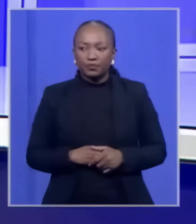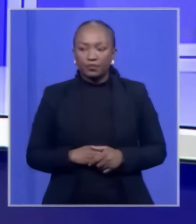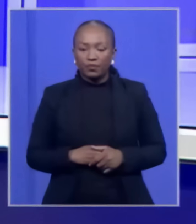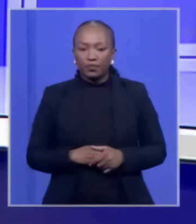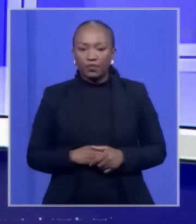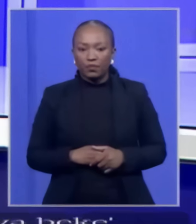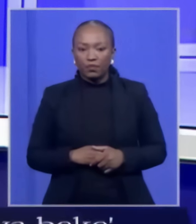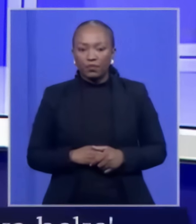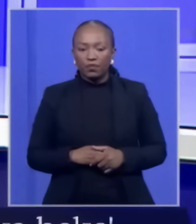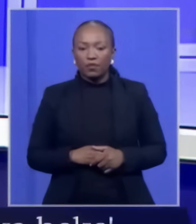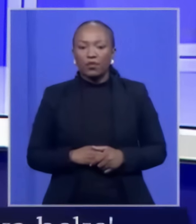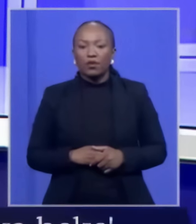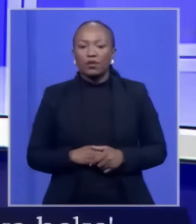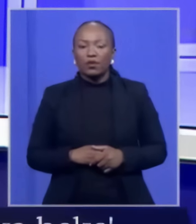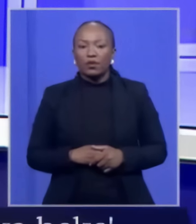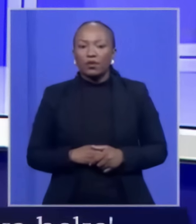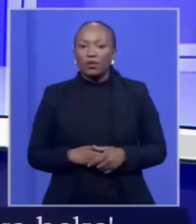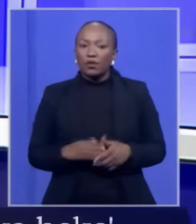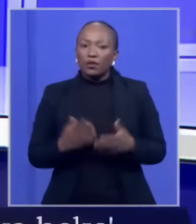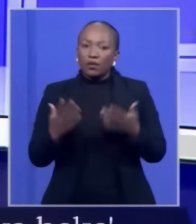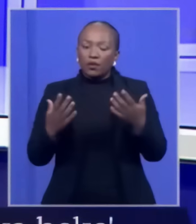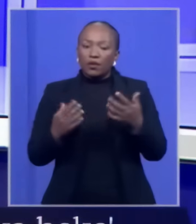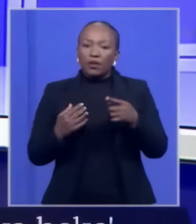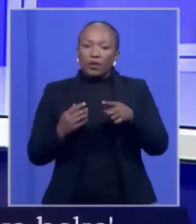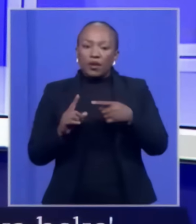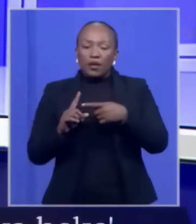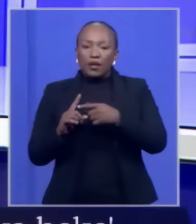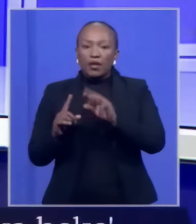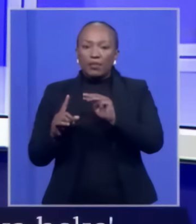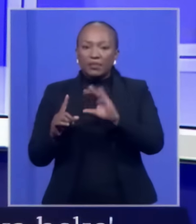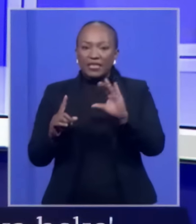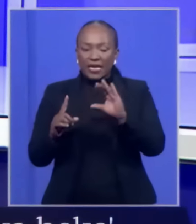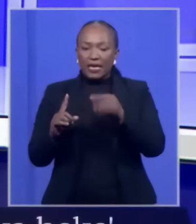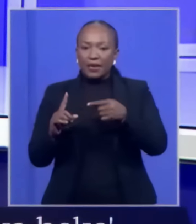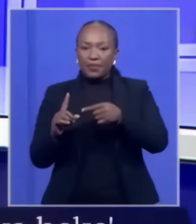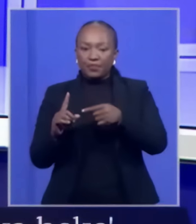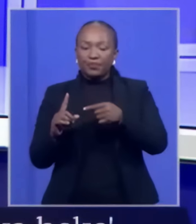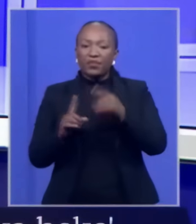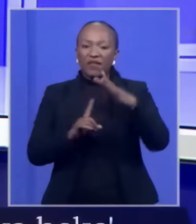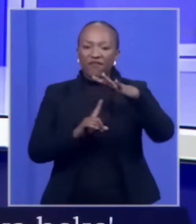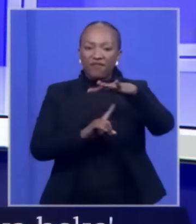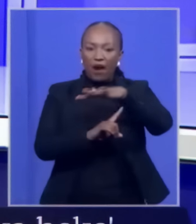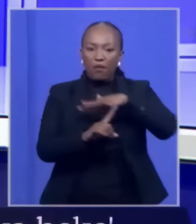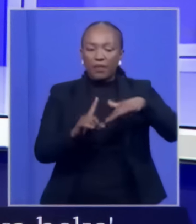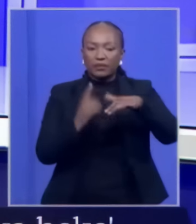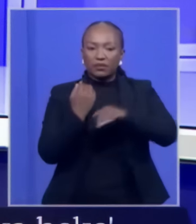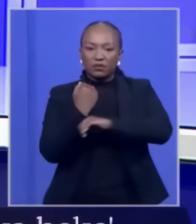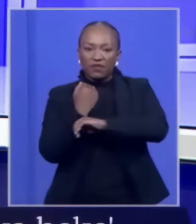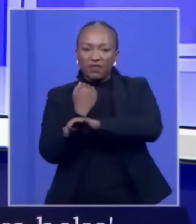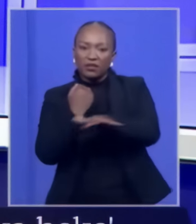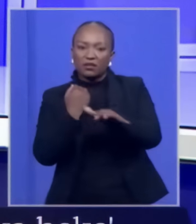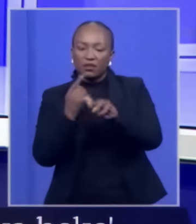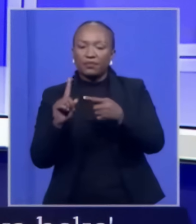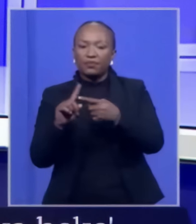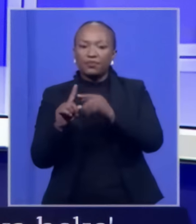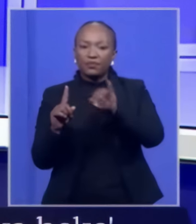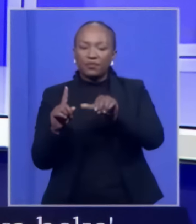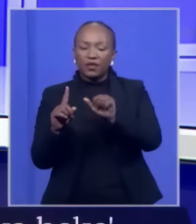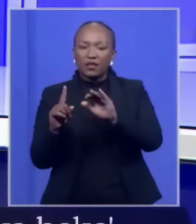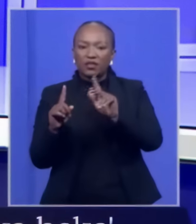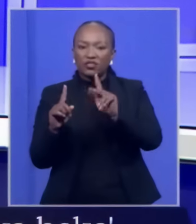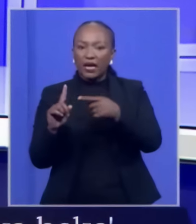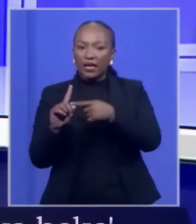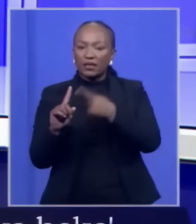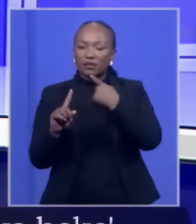Molaodi mogolo wa merero ya tikologo le mananeo go parara Jack Sikwane o re masepala o tla šoma ka maatla go šogana le mathata a metsi go la Westbury